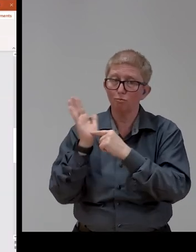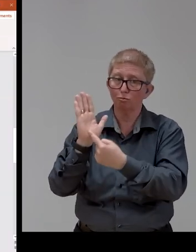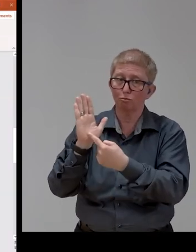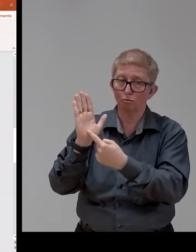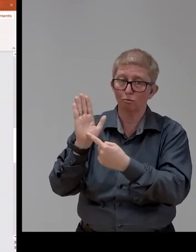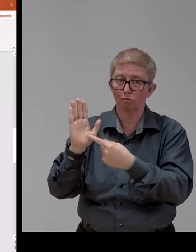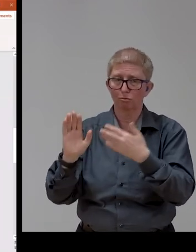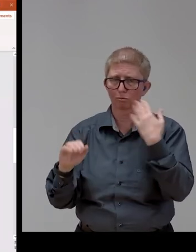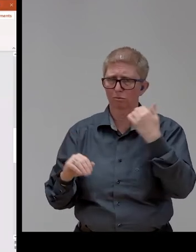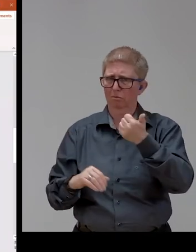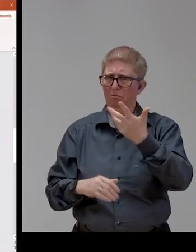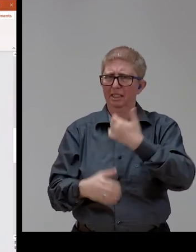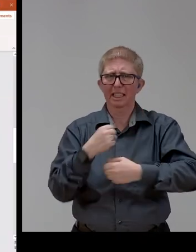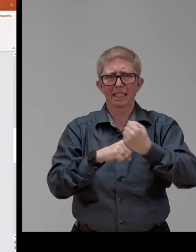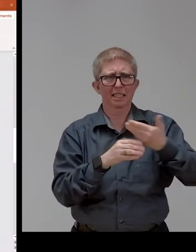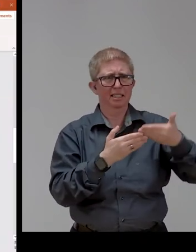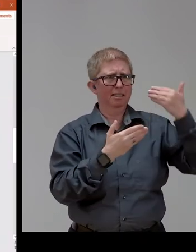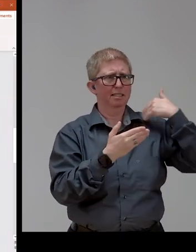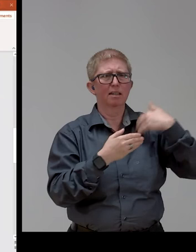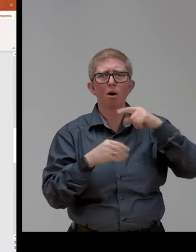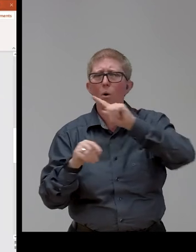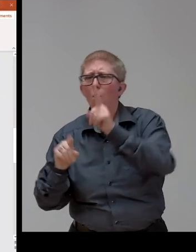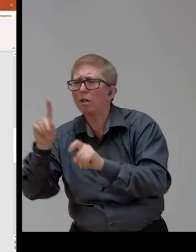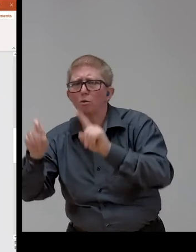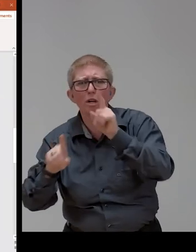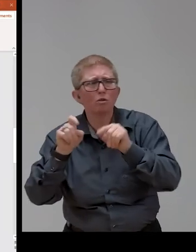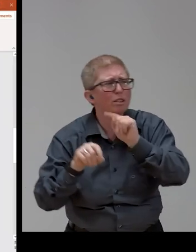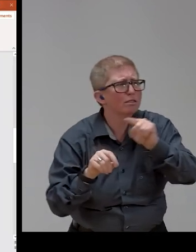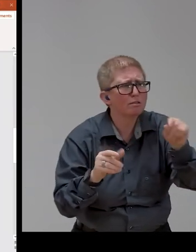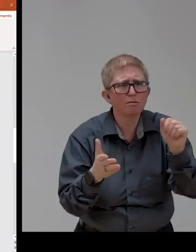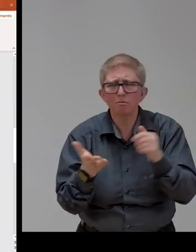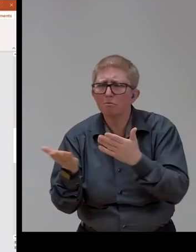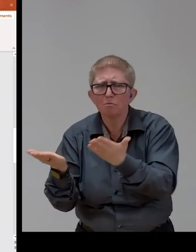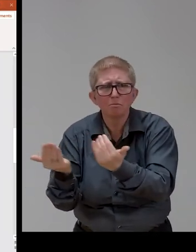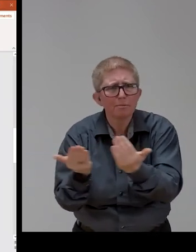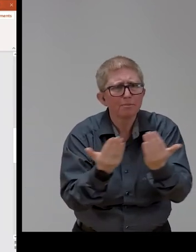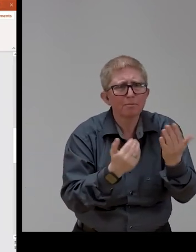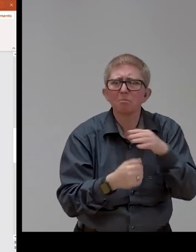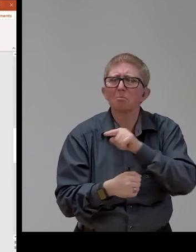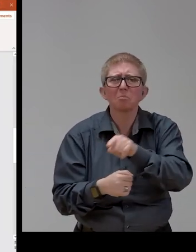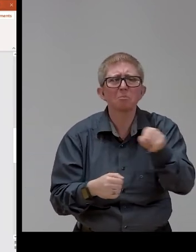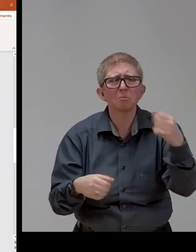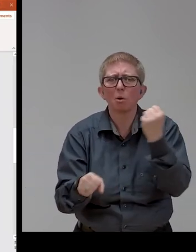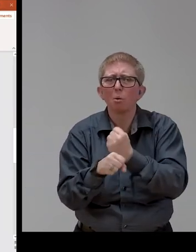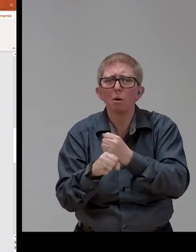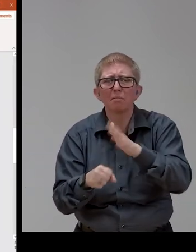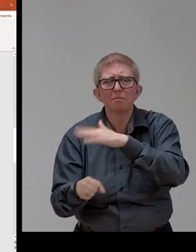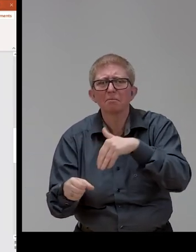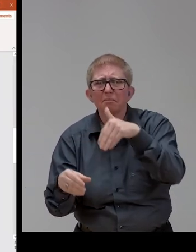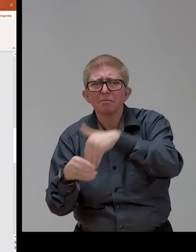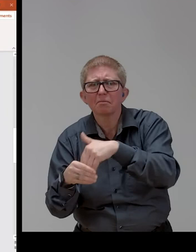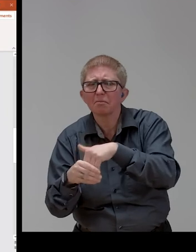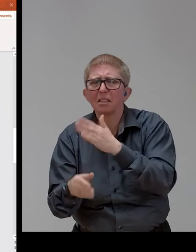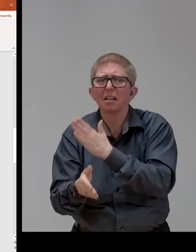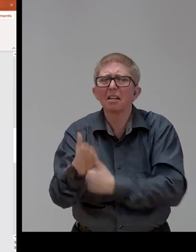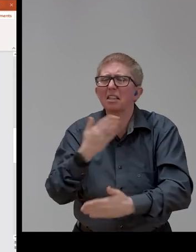survey of what foundations are doing in terms of the work that they're doing in disability inclusion. So we use